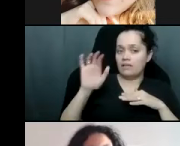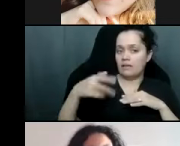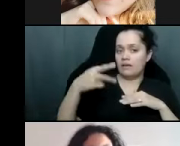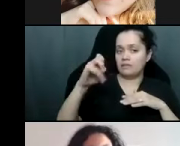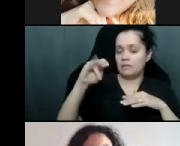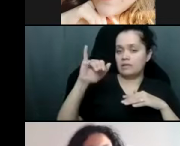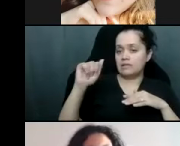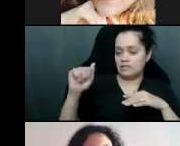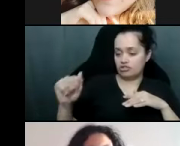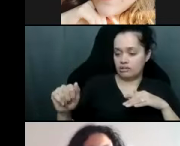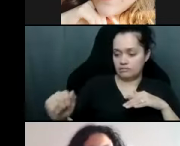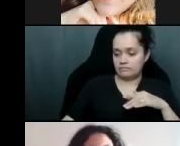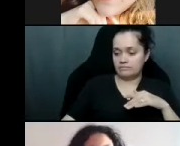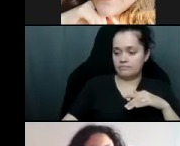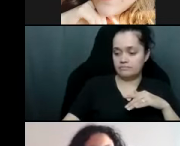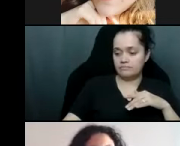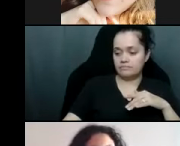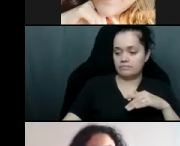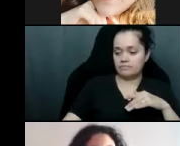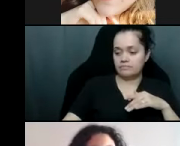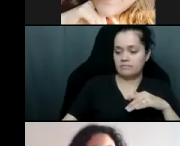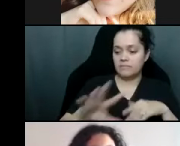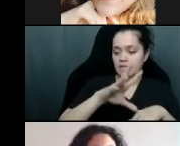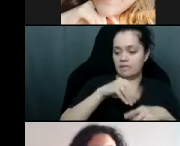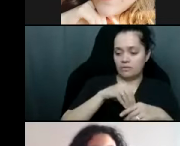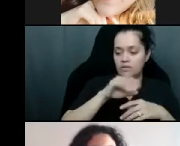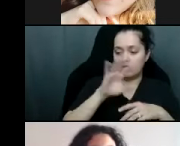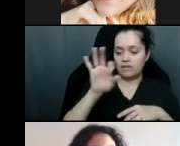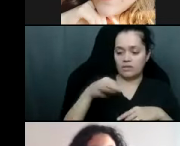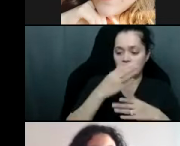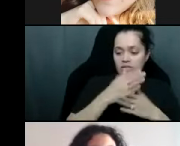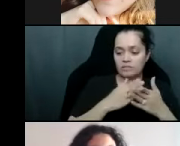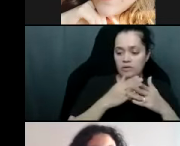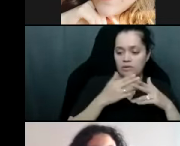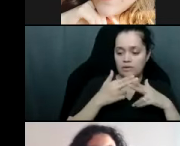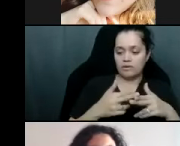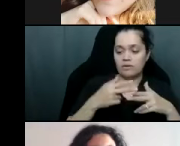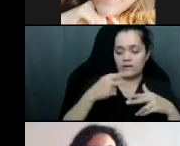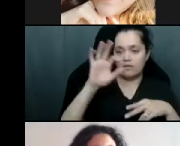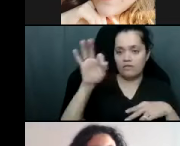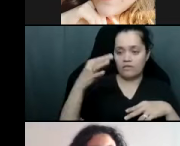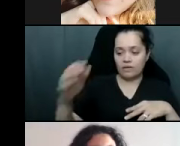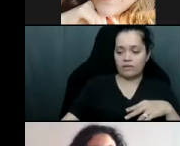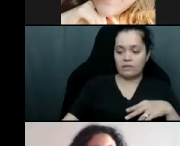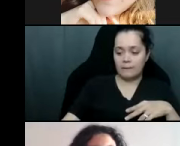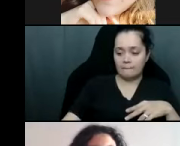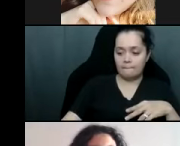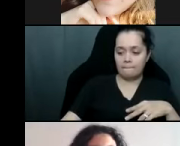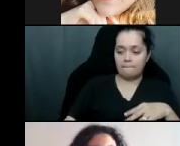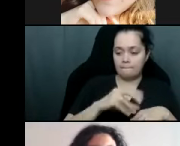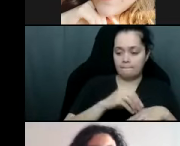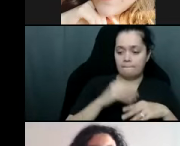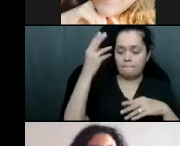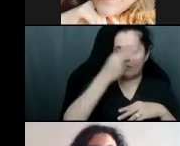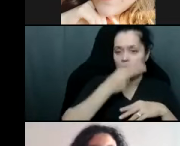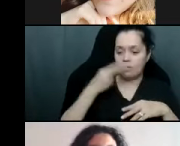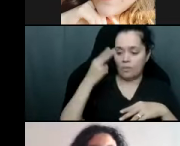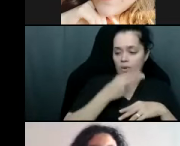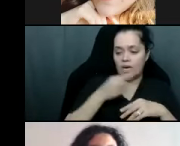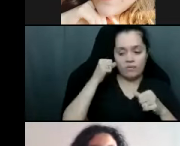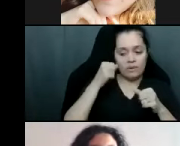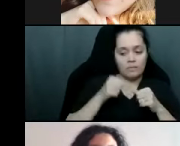Polynesia, including the French pieces called French Polynesia, including Hawaii. And we remember